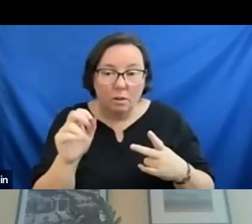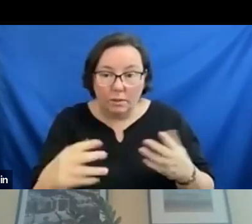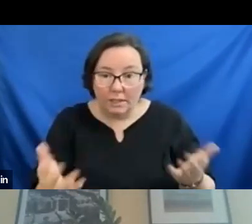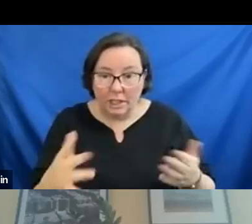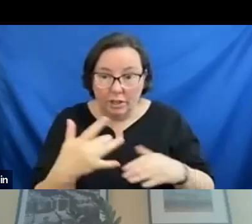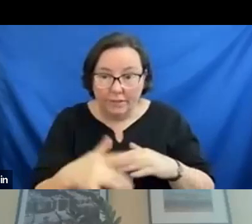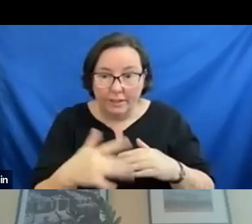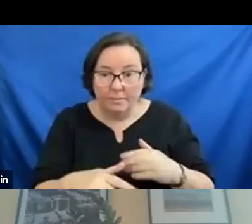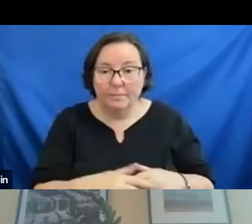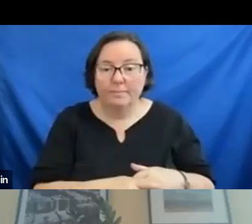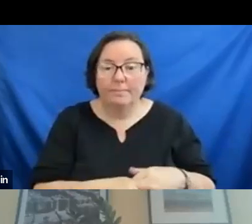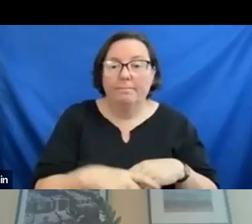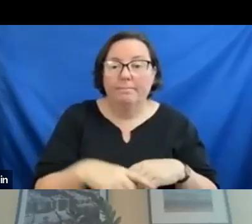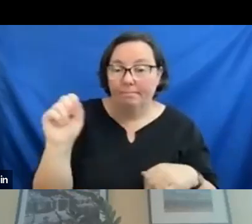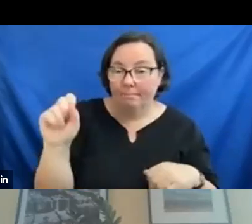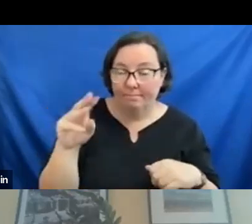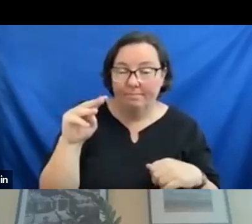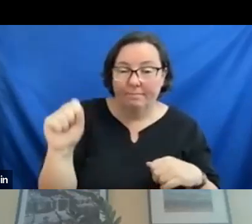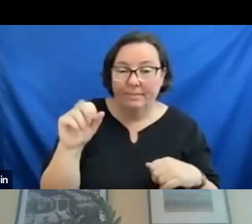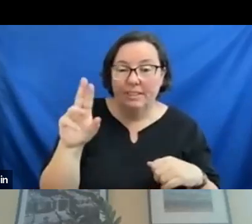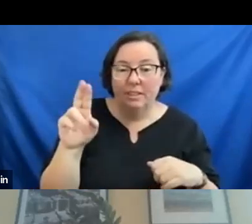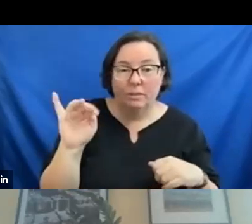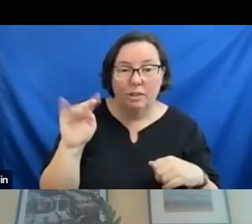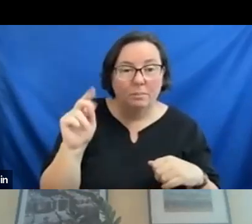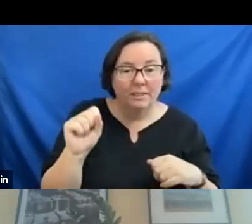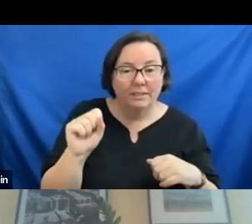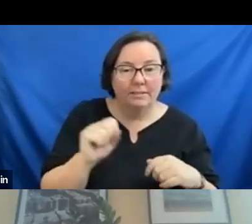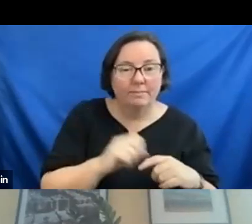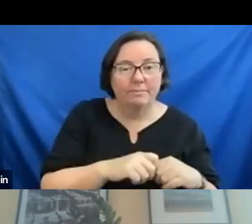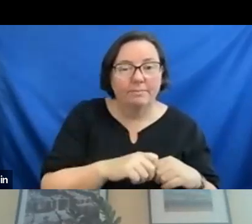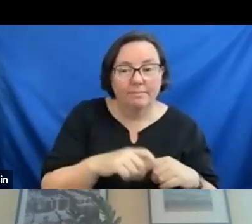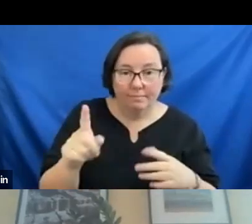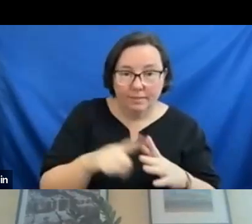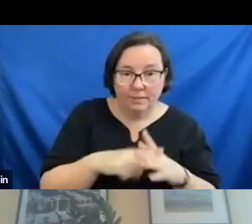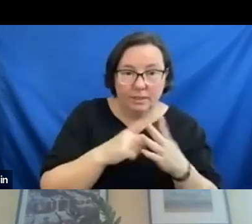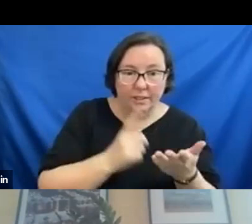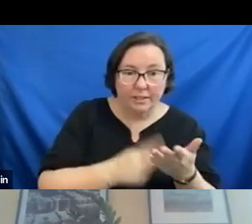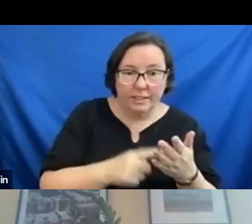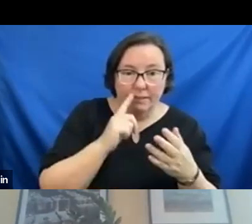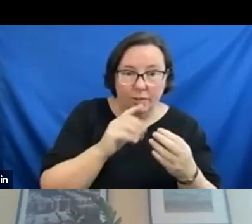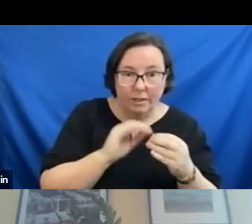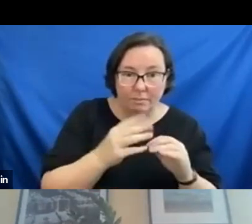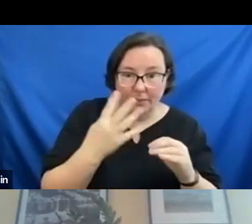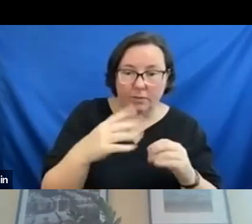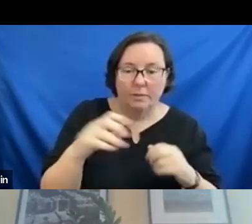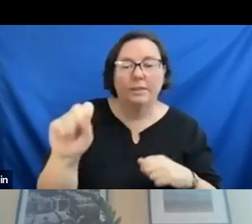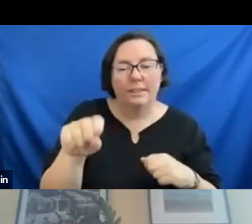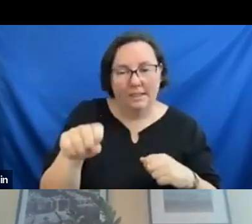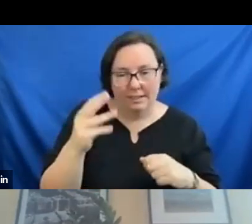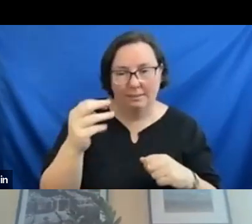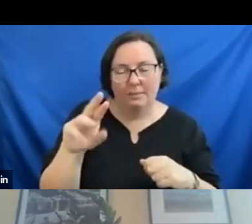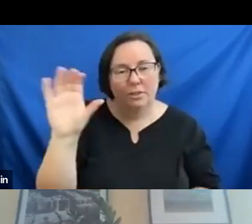available? Ms. Roberts, are you starting the discussion for item 4? Yes,